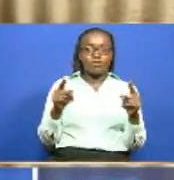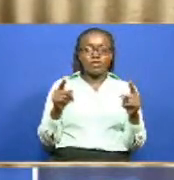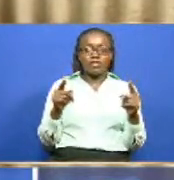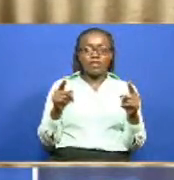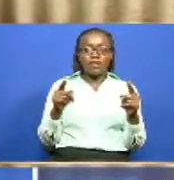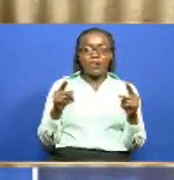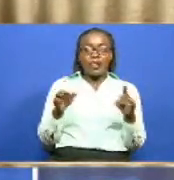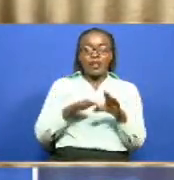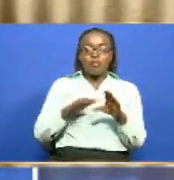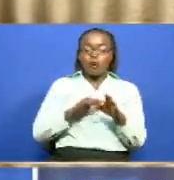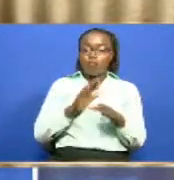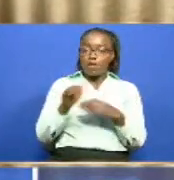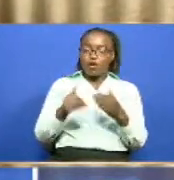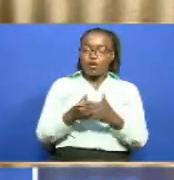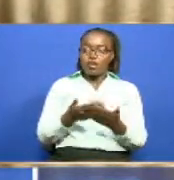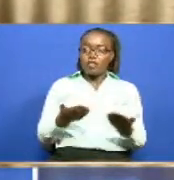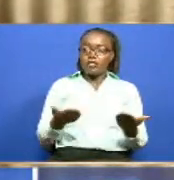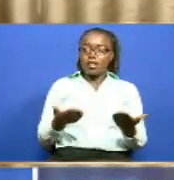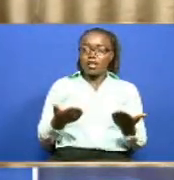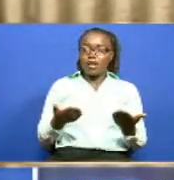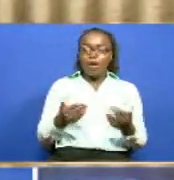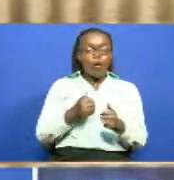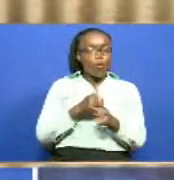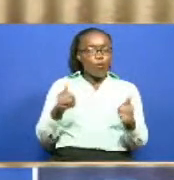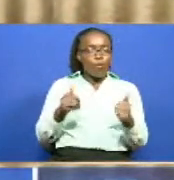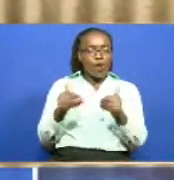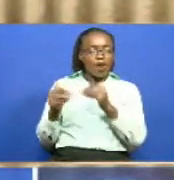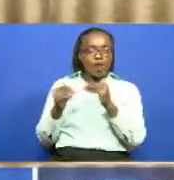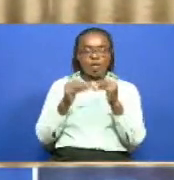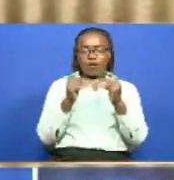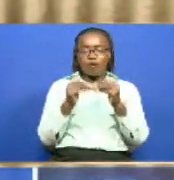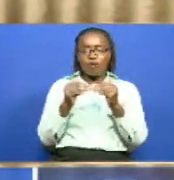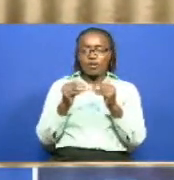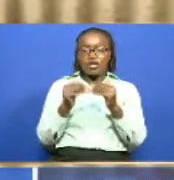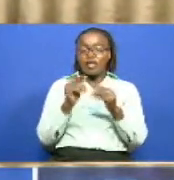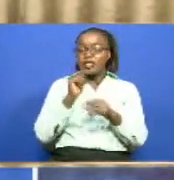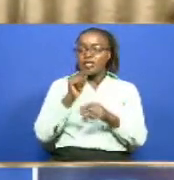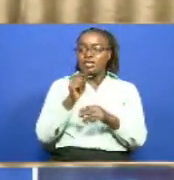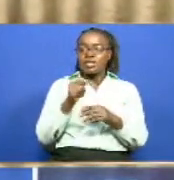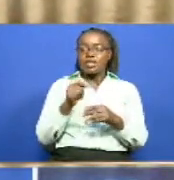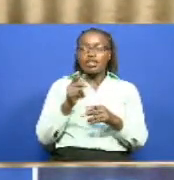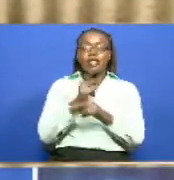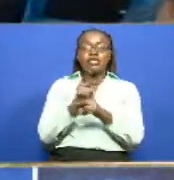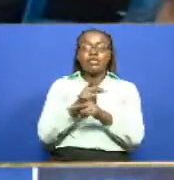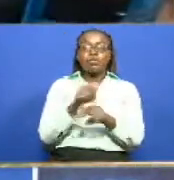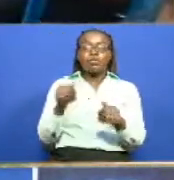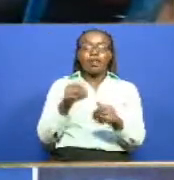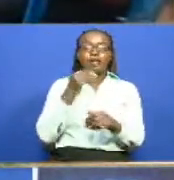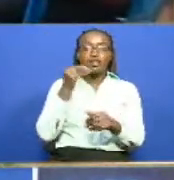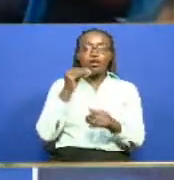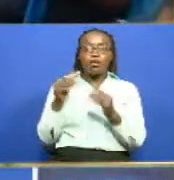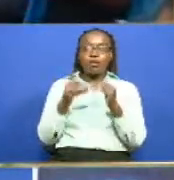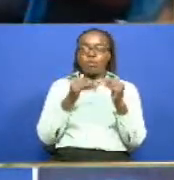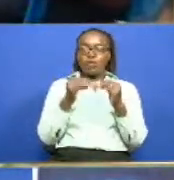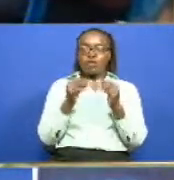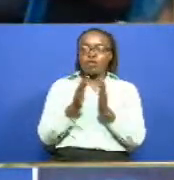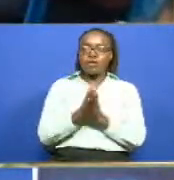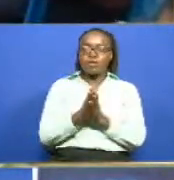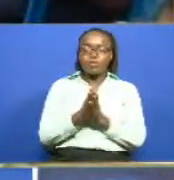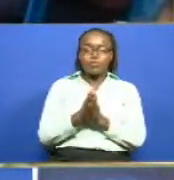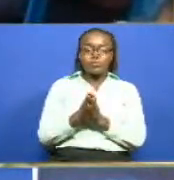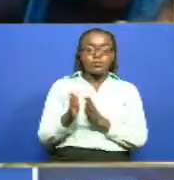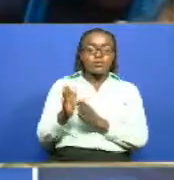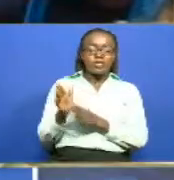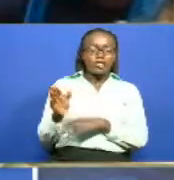every member here is now very well equipped. They can rear chicken even at their home level. Here in Kagioine in